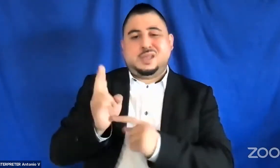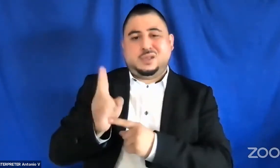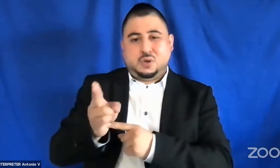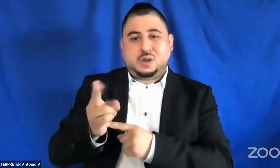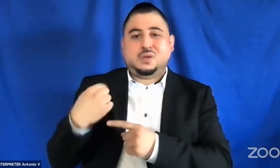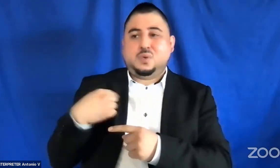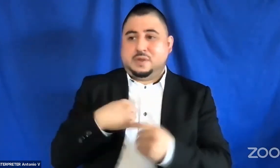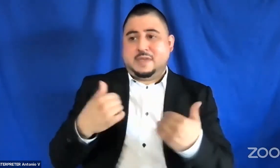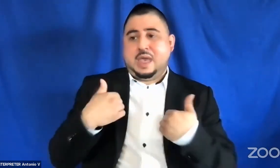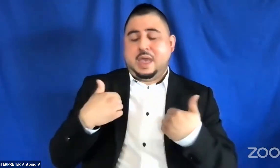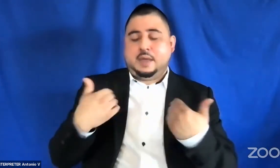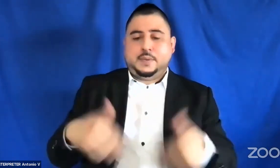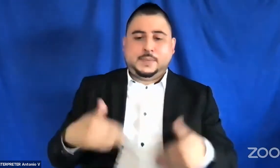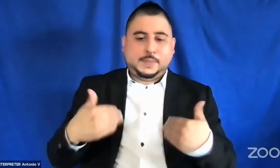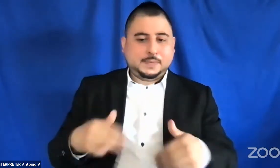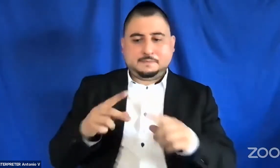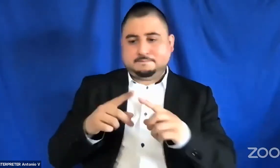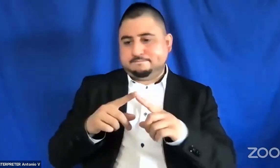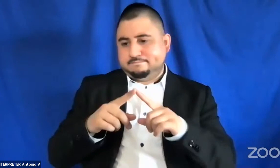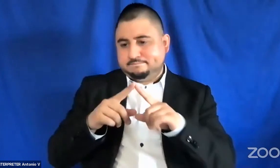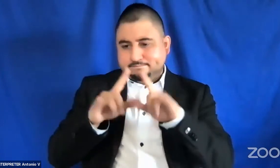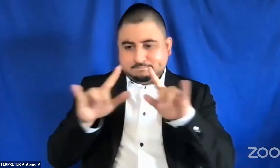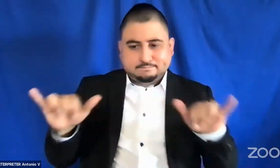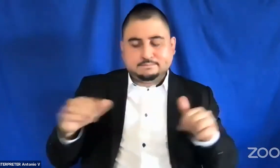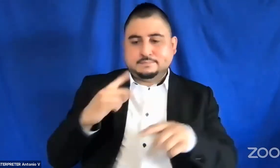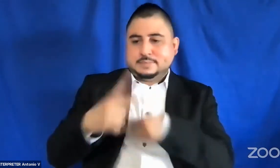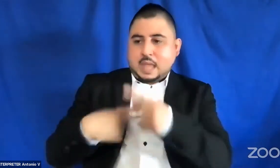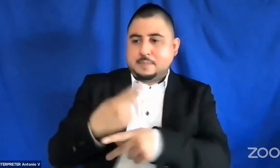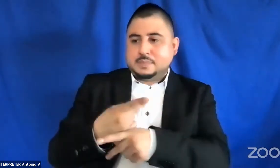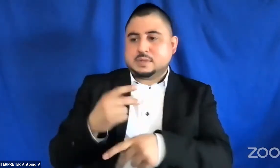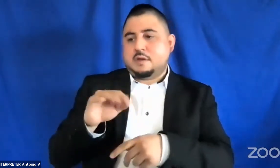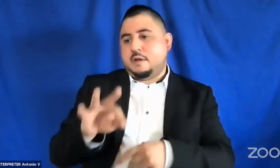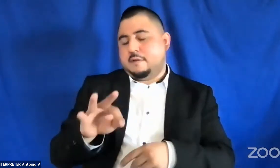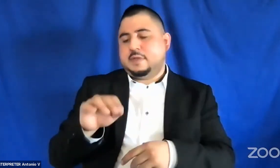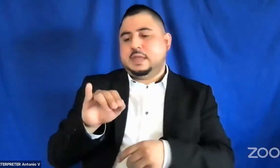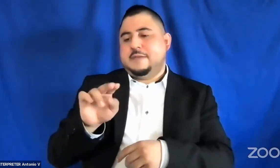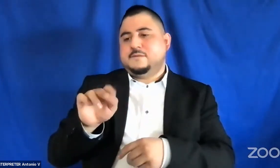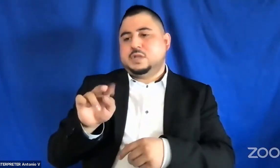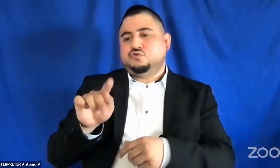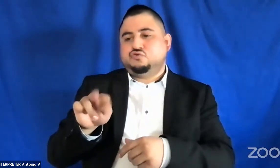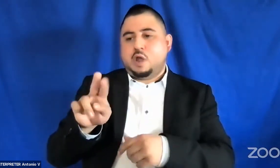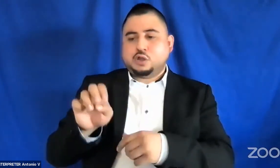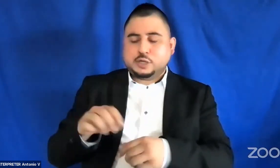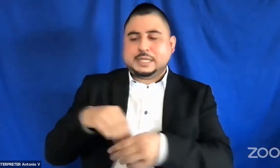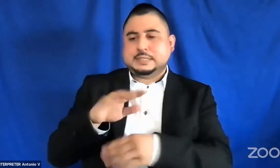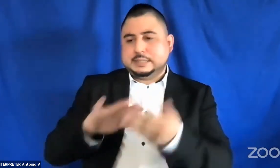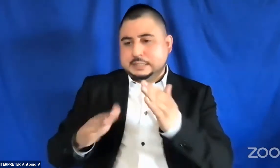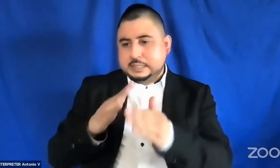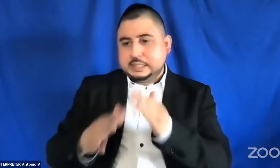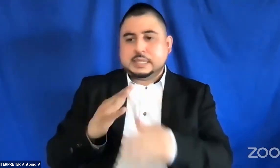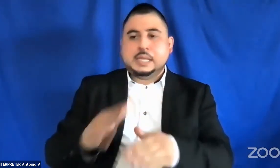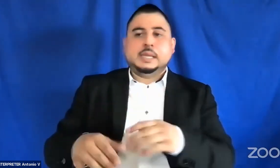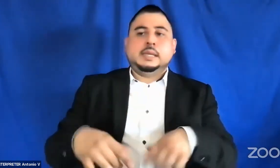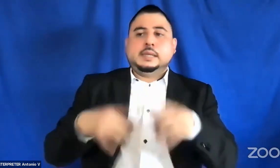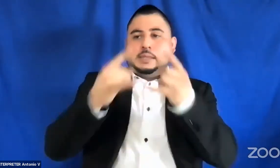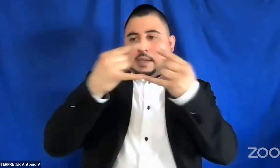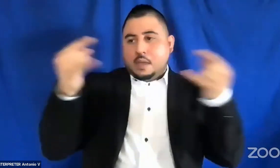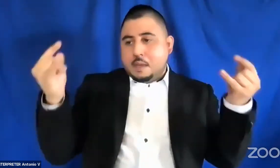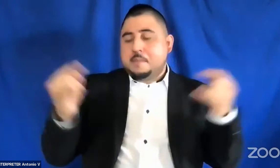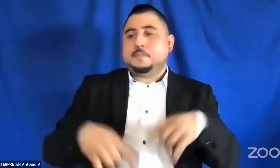had various types of infrastructure in cities, such as power, road,